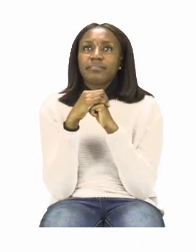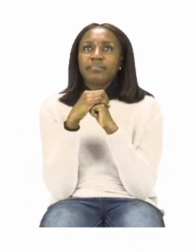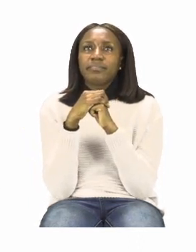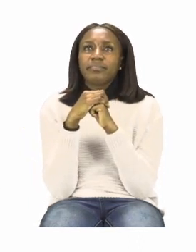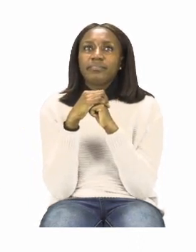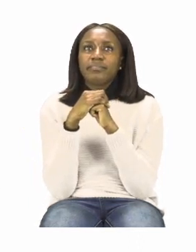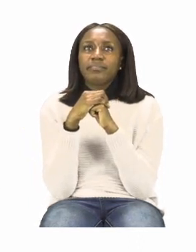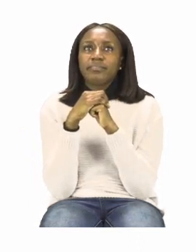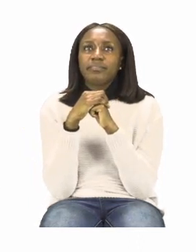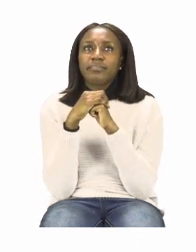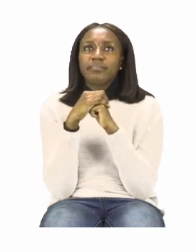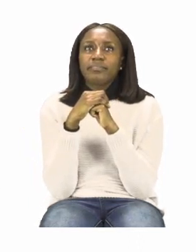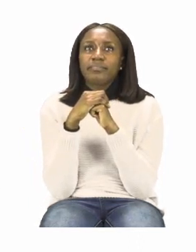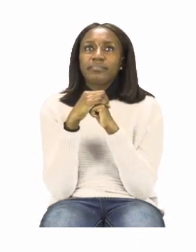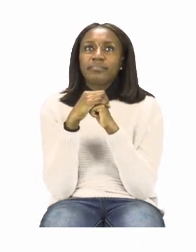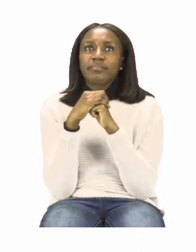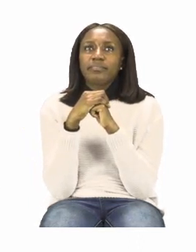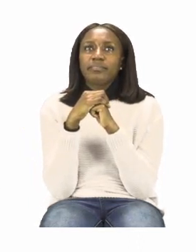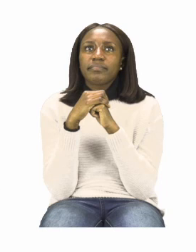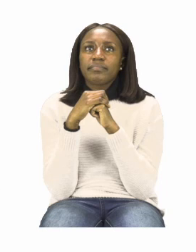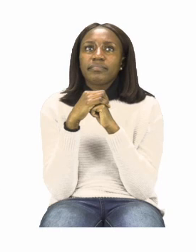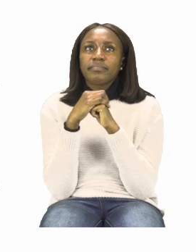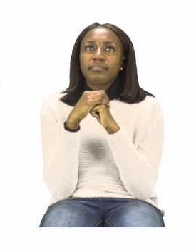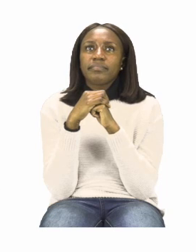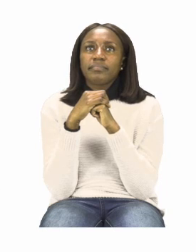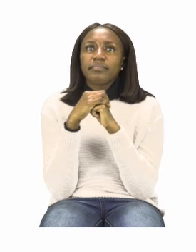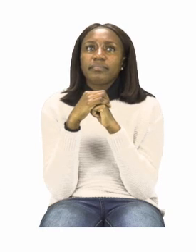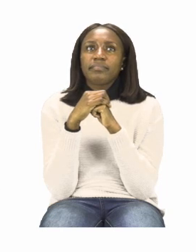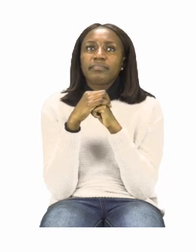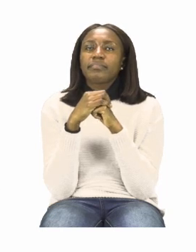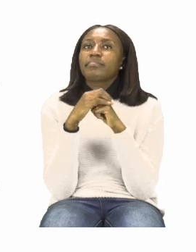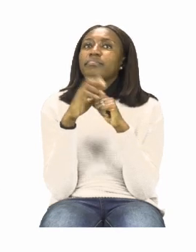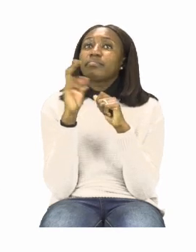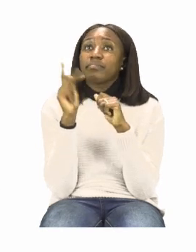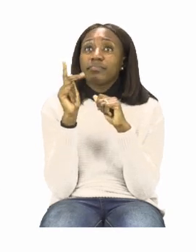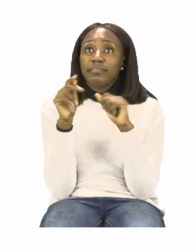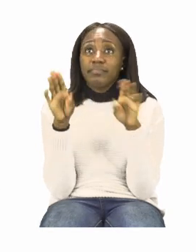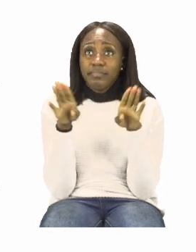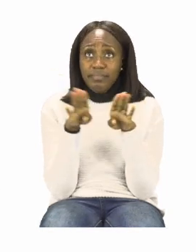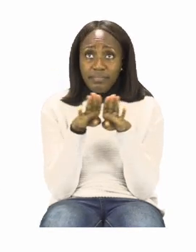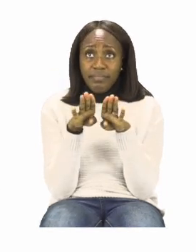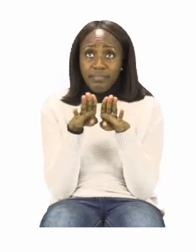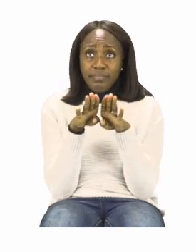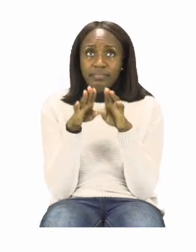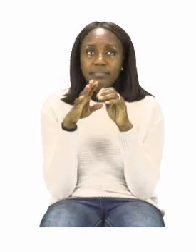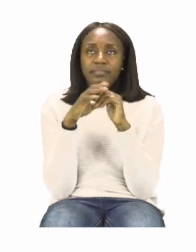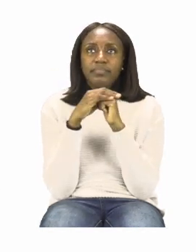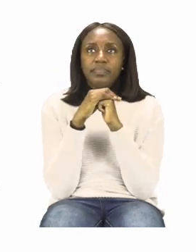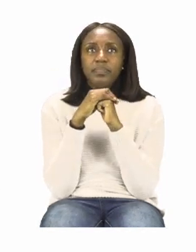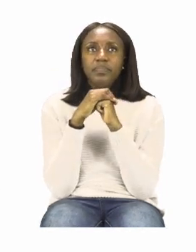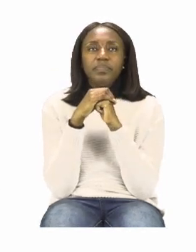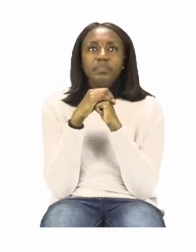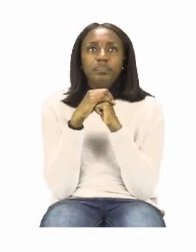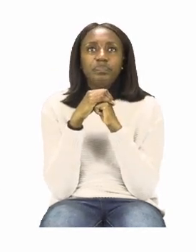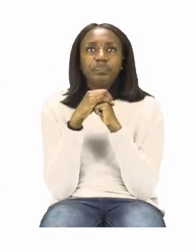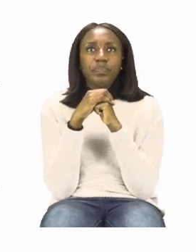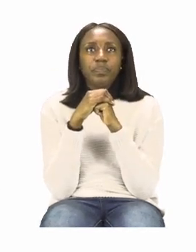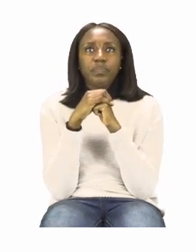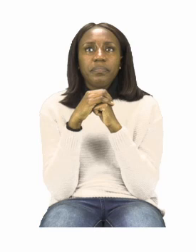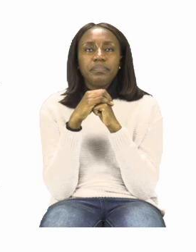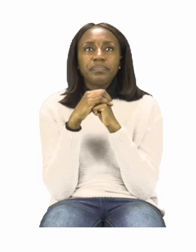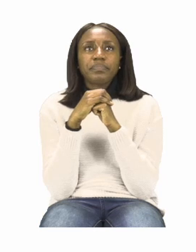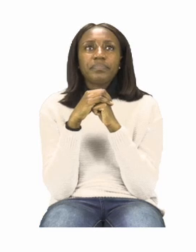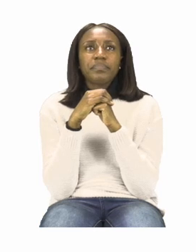another triangle. So let's start again and see how this pattern goes. You have